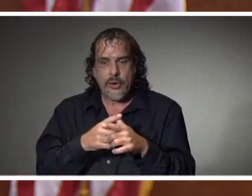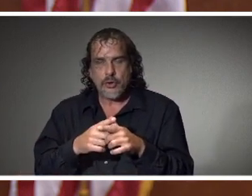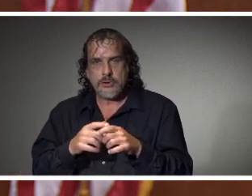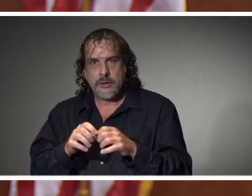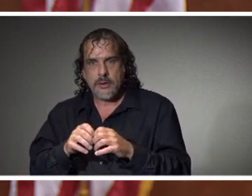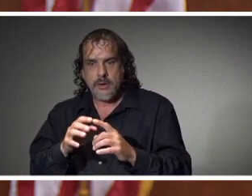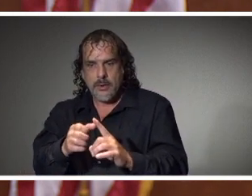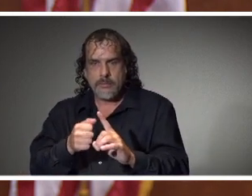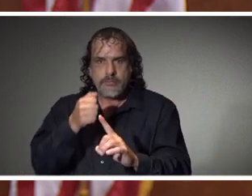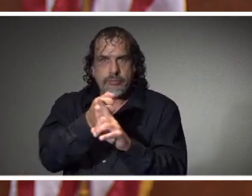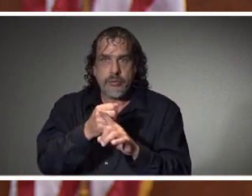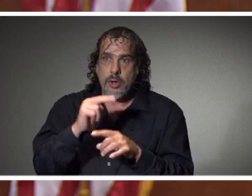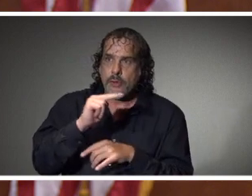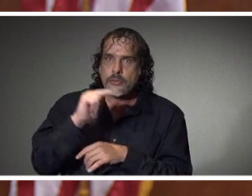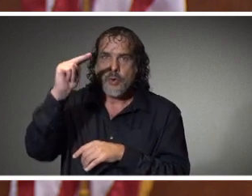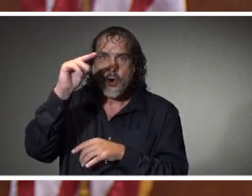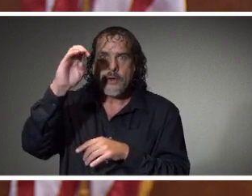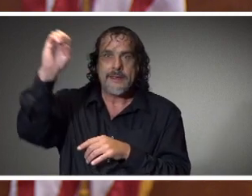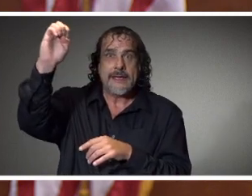hit the Northeast